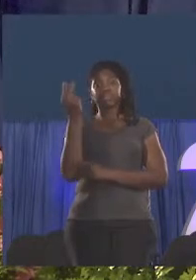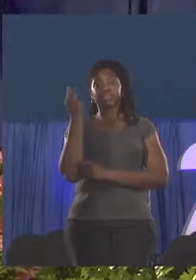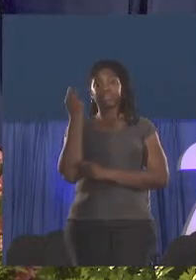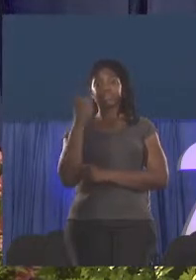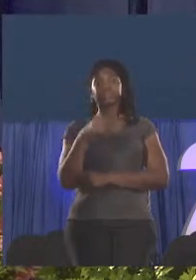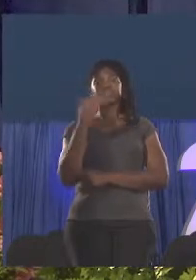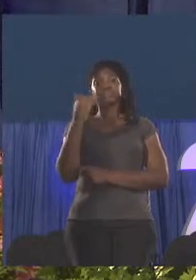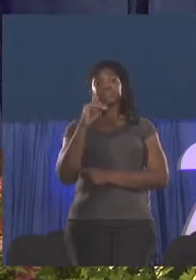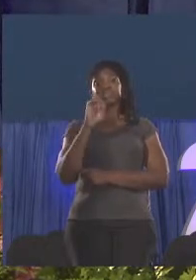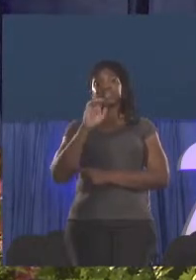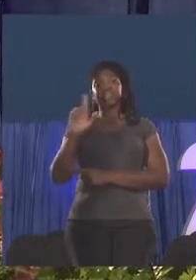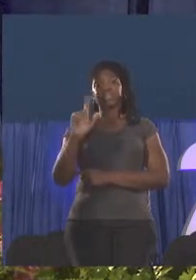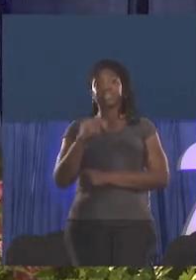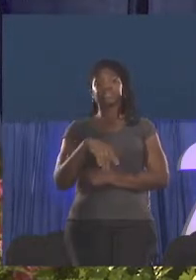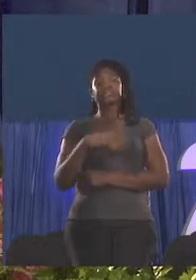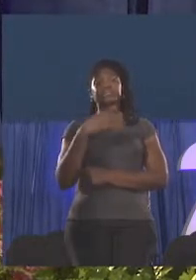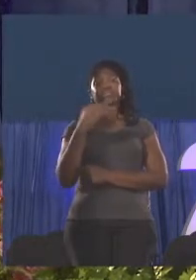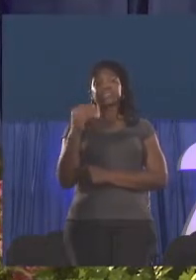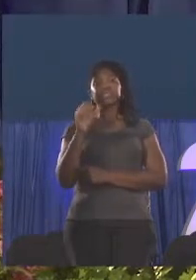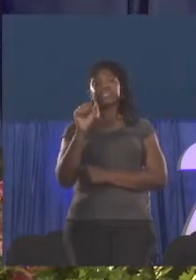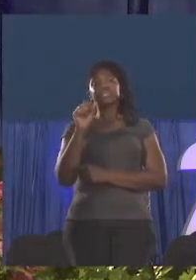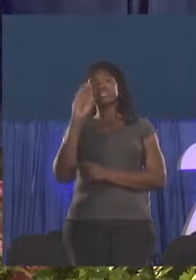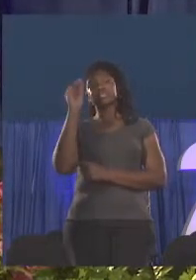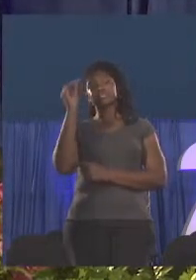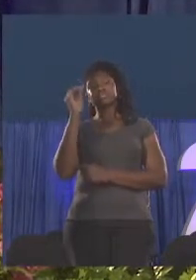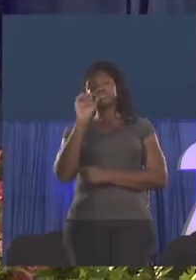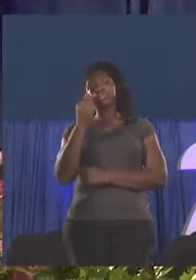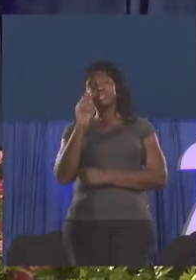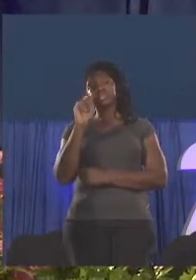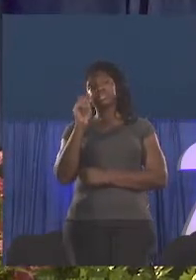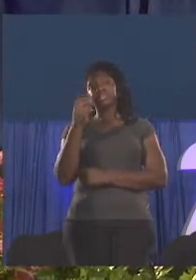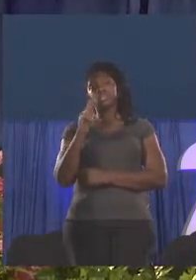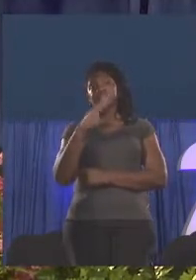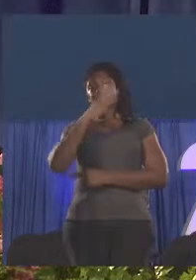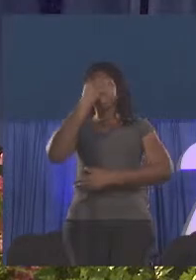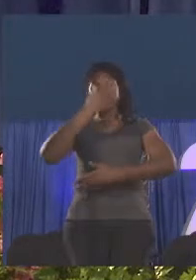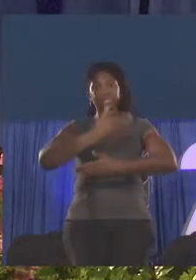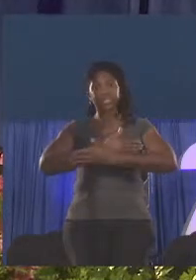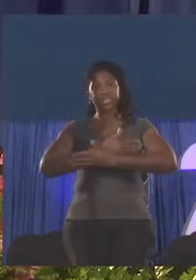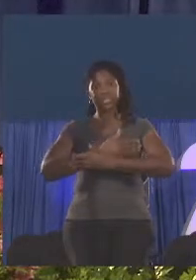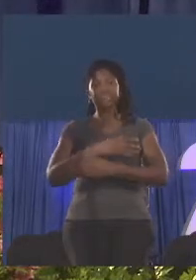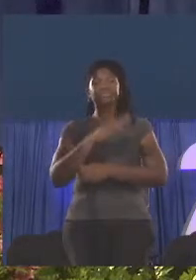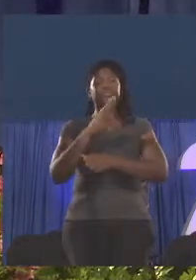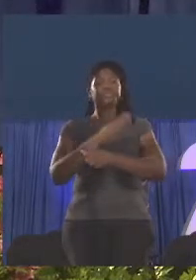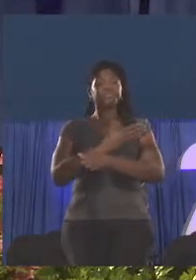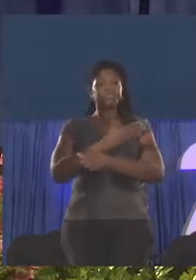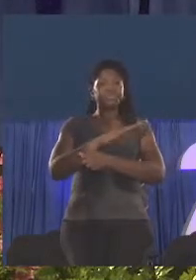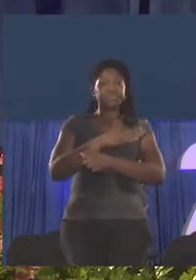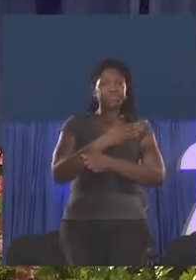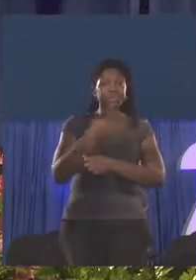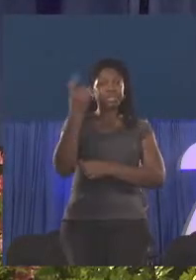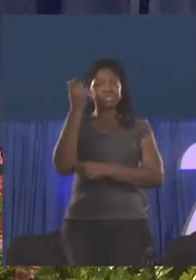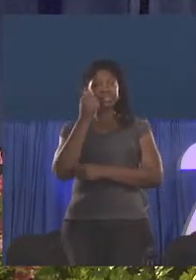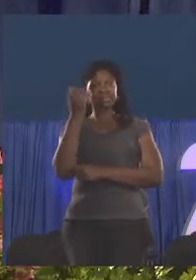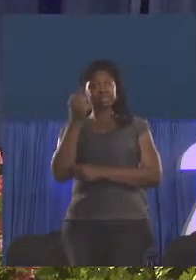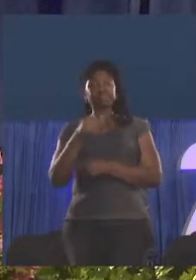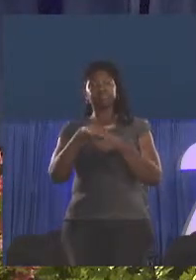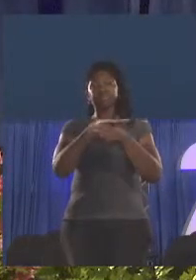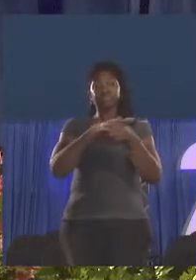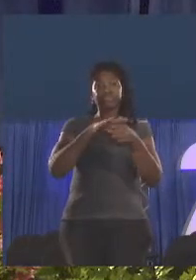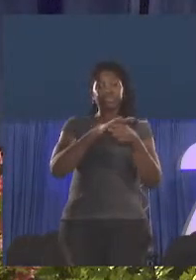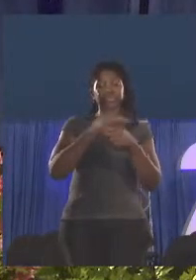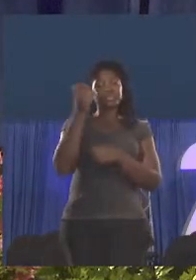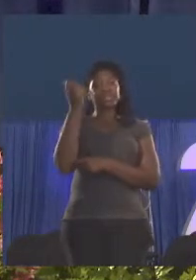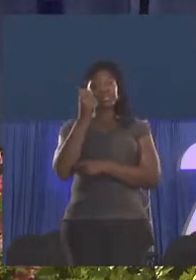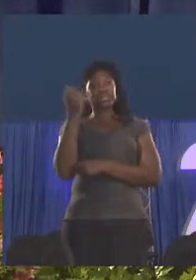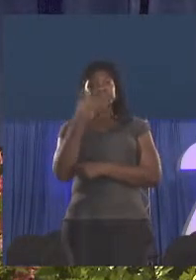Scholar, C.H. Gunther and Son Scholarship, G.W. Brackenridge Band Booster Scholarship, Regent Scholarship, and